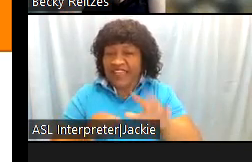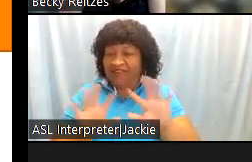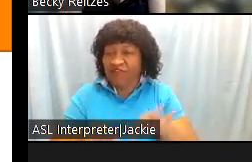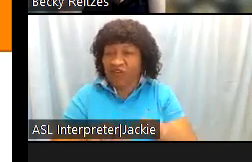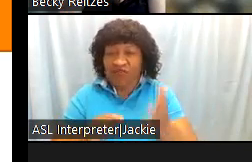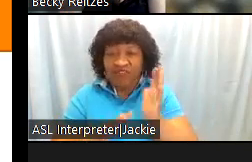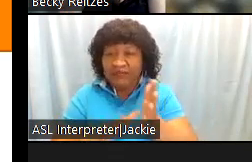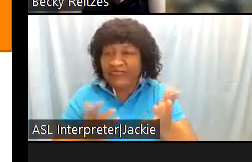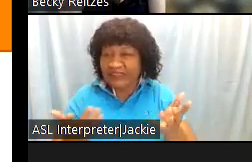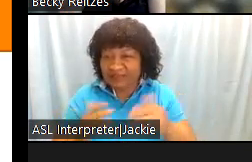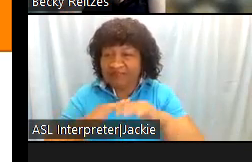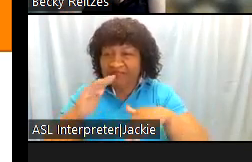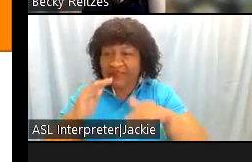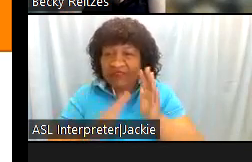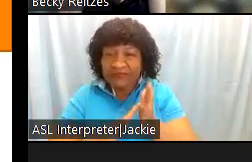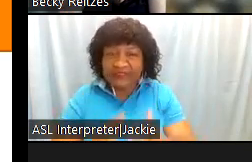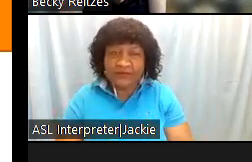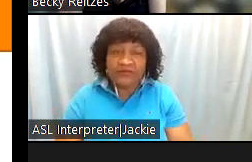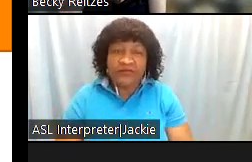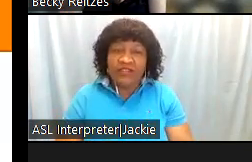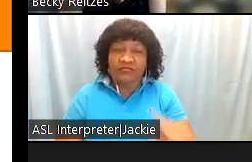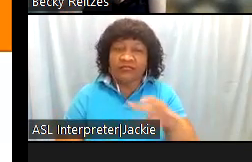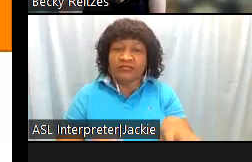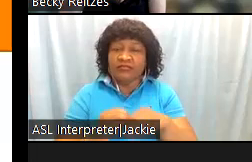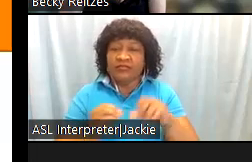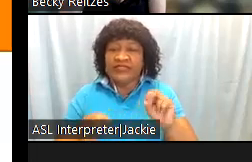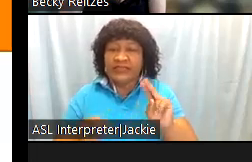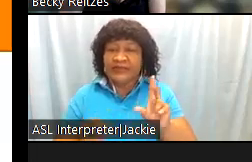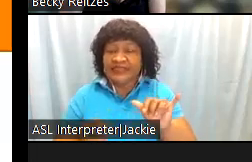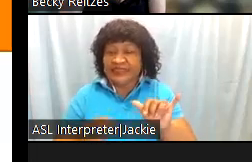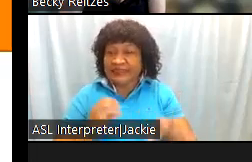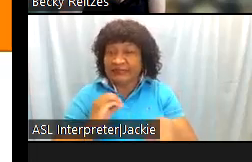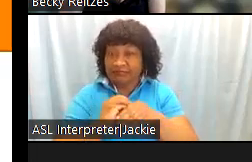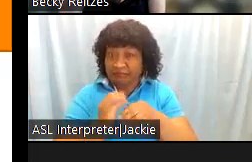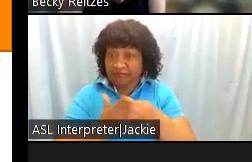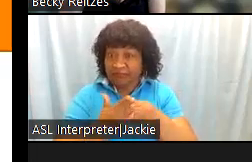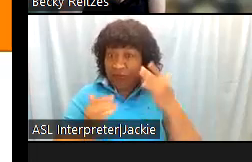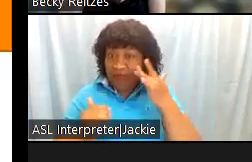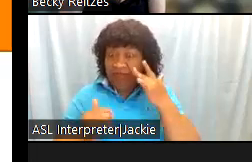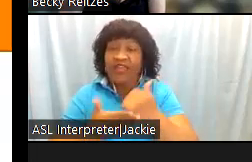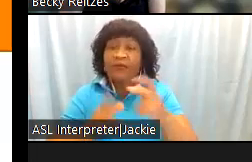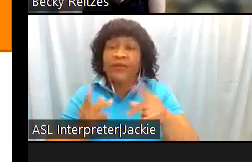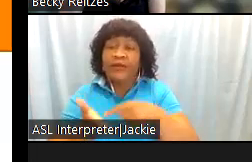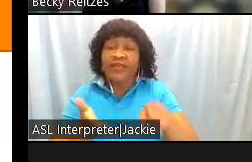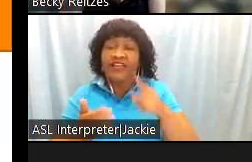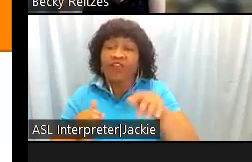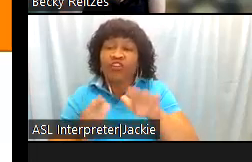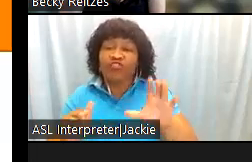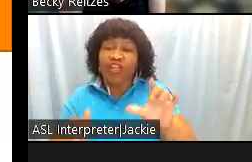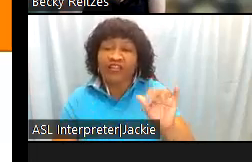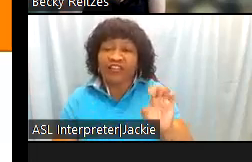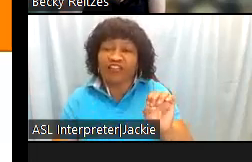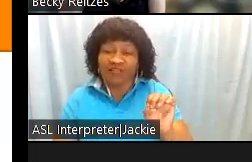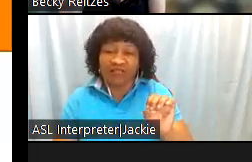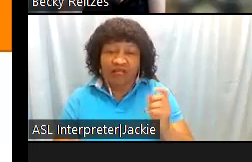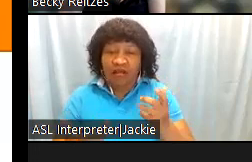So the subsidy is really to help people pay for childcare. And I already mentioned they